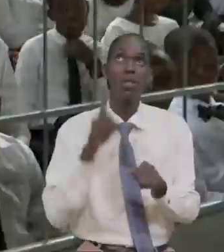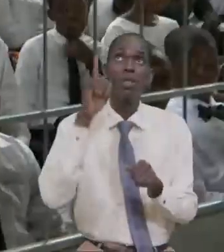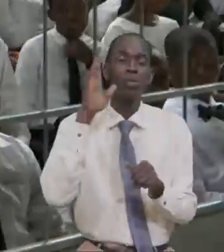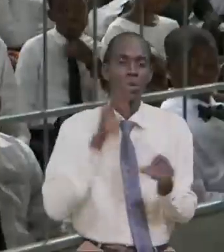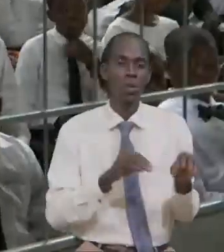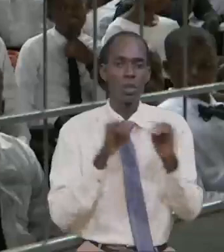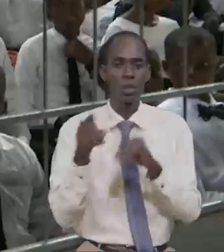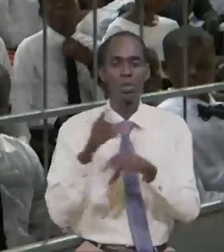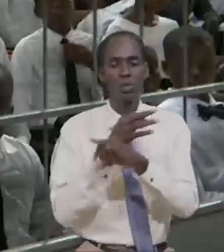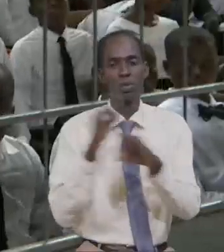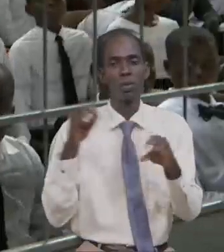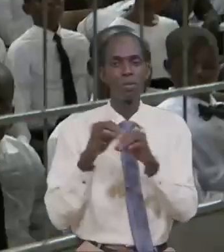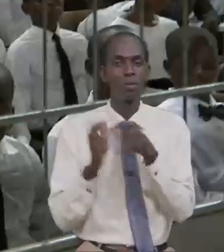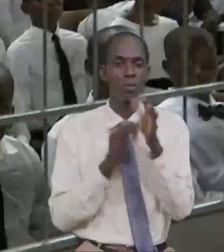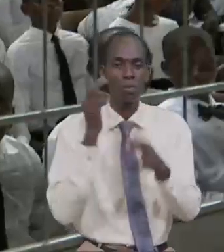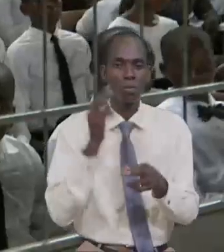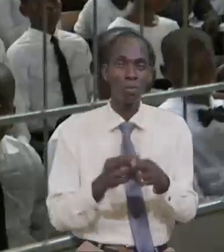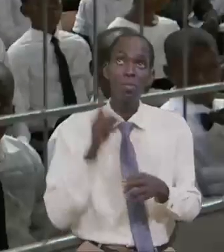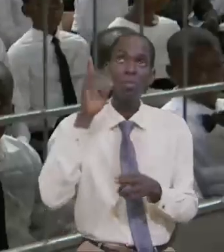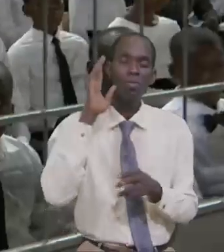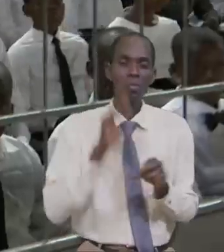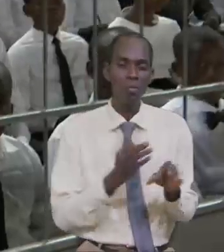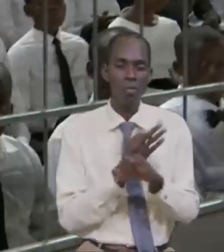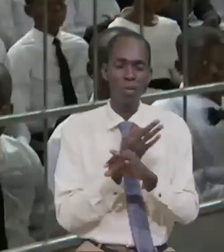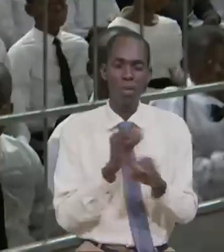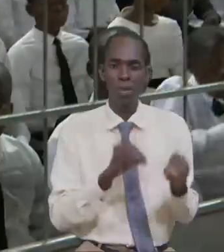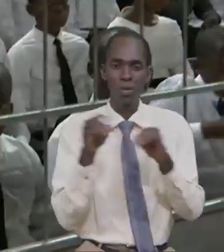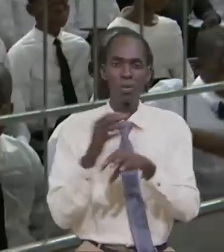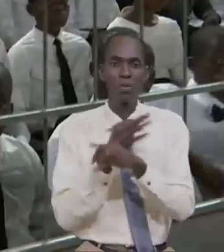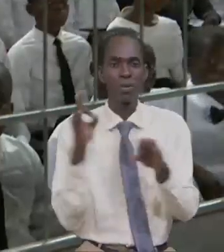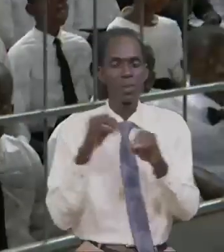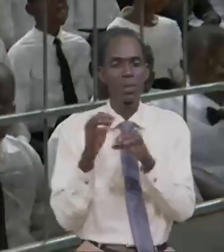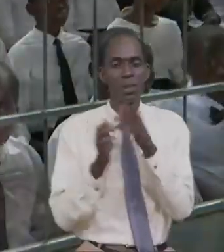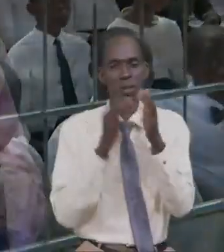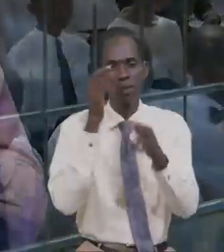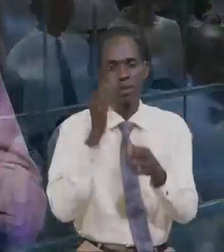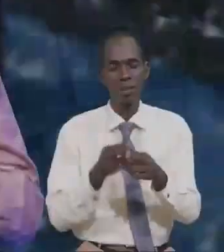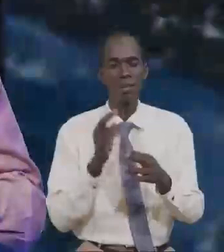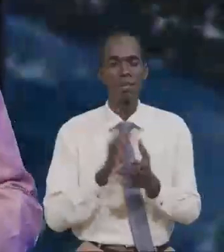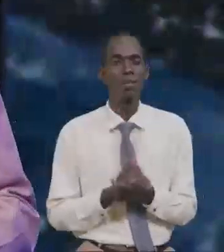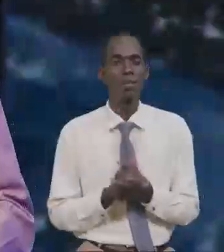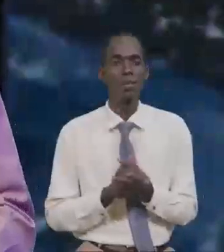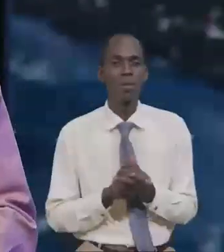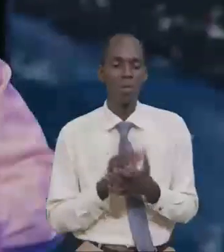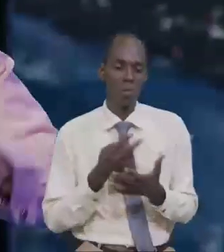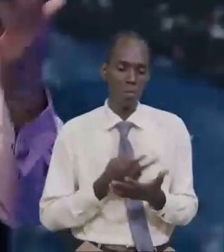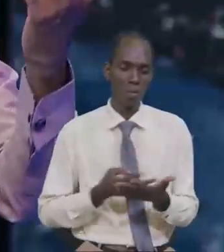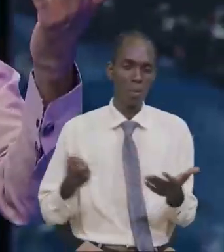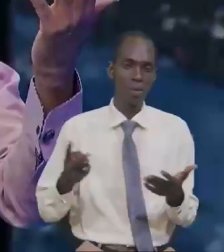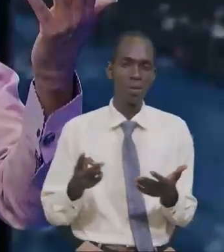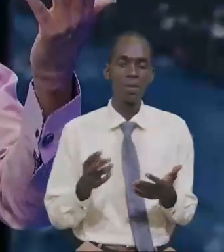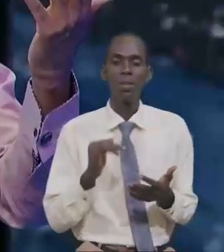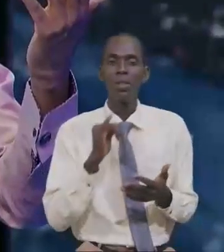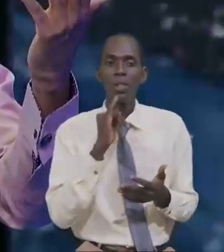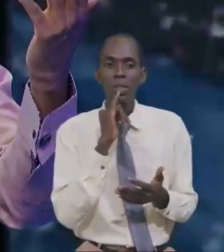Failure is ingrained in my system. I think about myself. I think